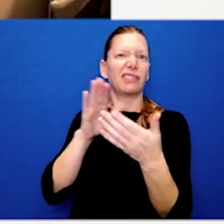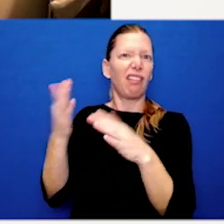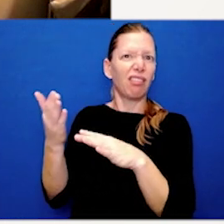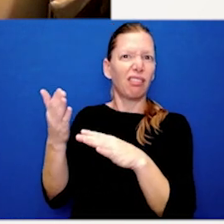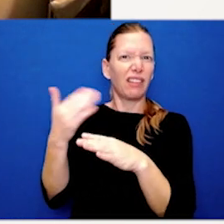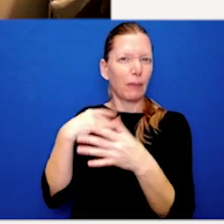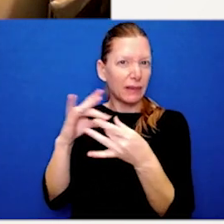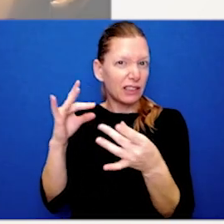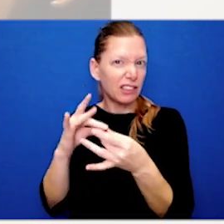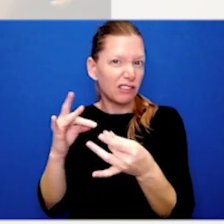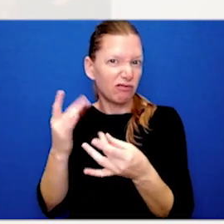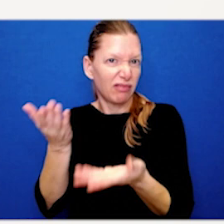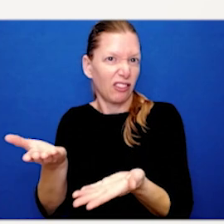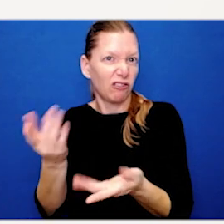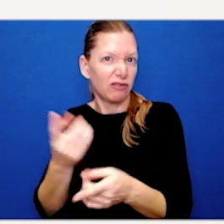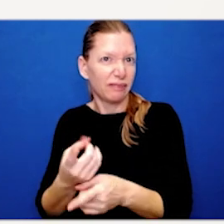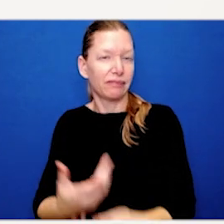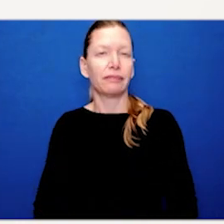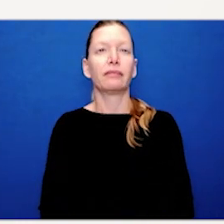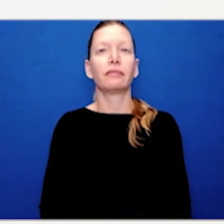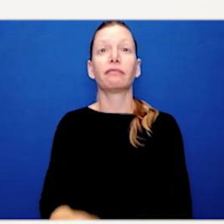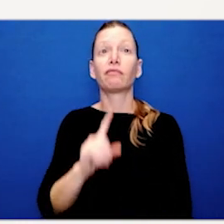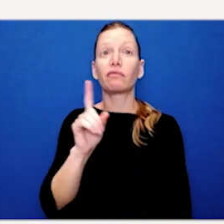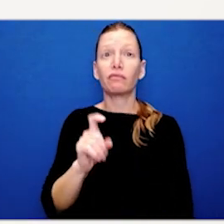a message going on there, right?